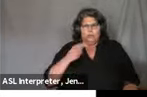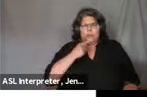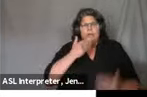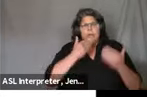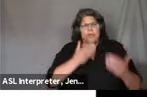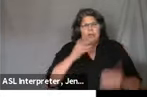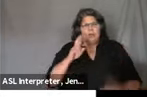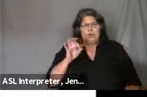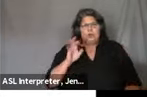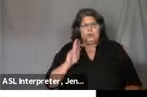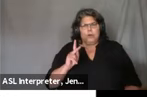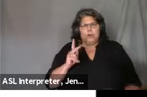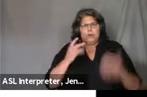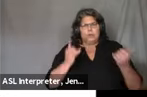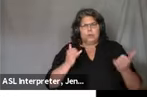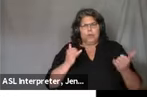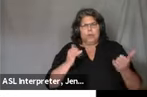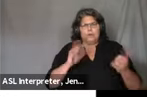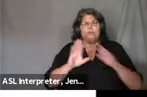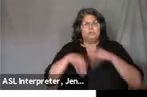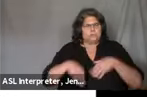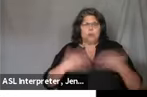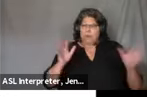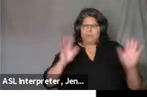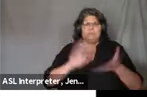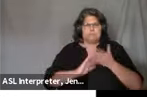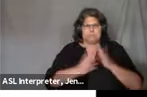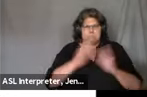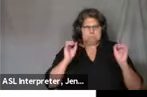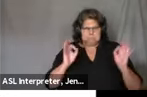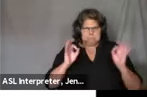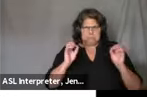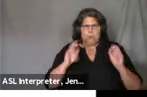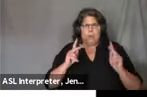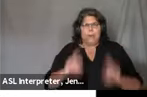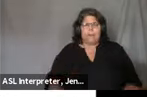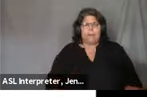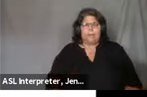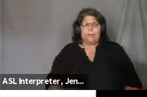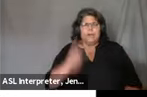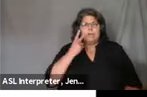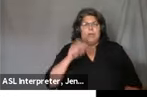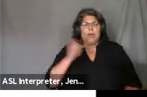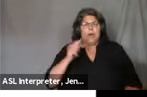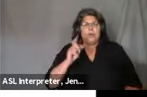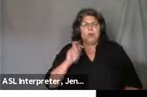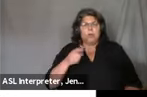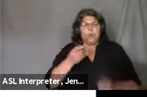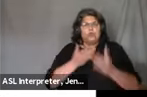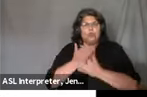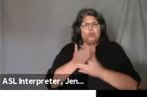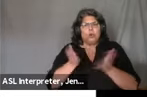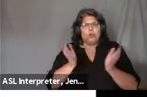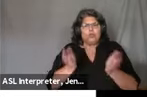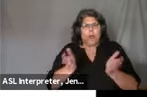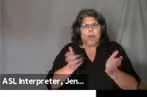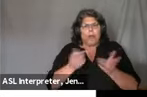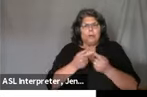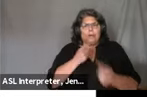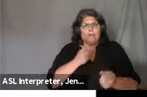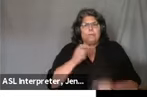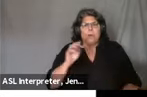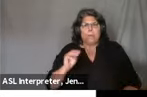now lower your hand. Oh, you did lower your hand. Okay. I see that a question came through the chat. It is from a